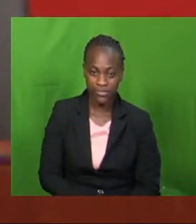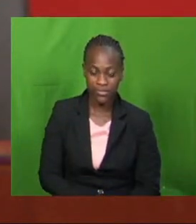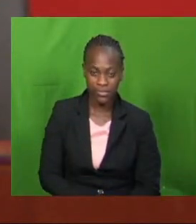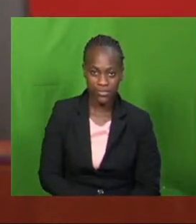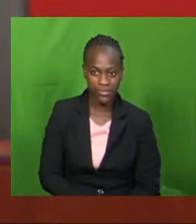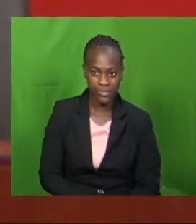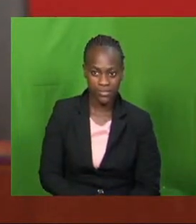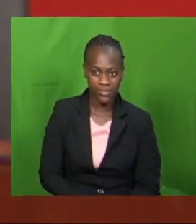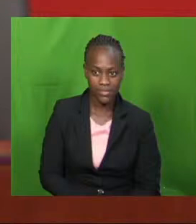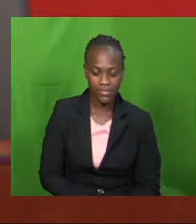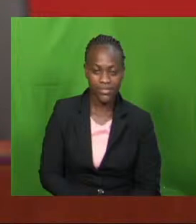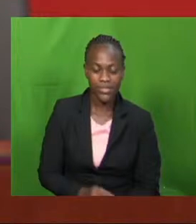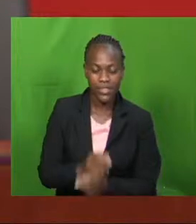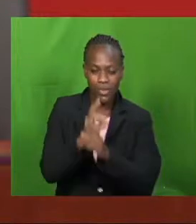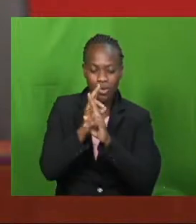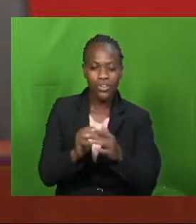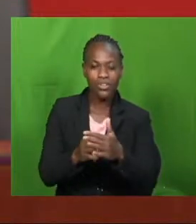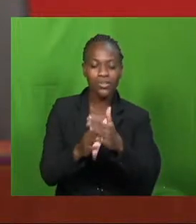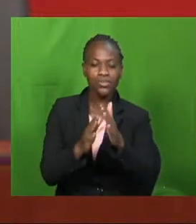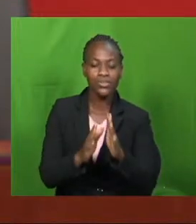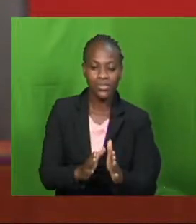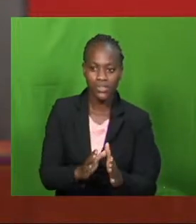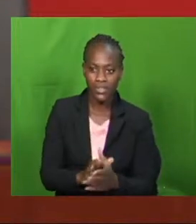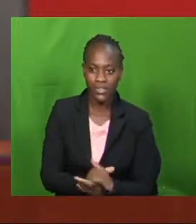Honourable Leader,